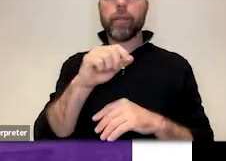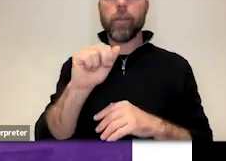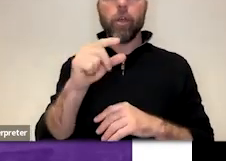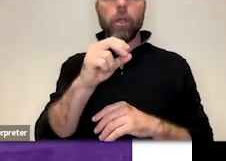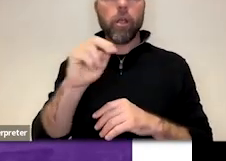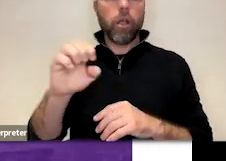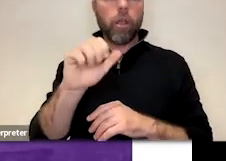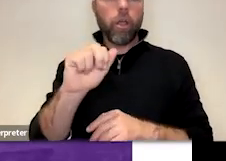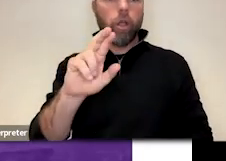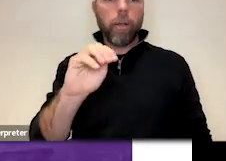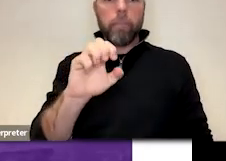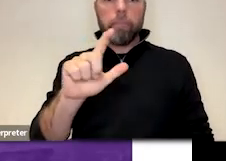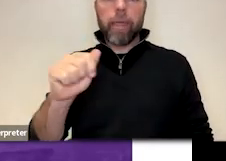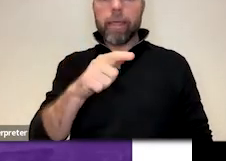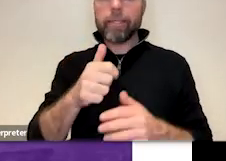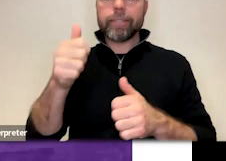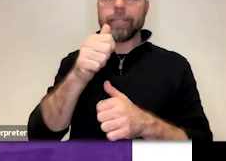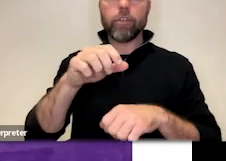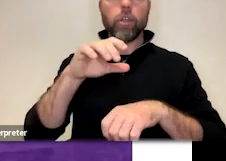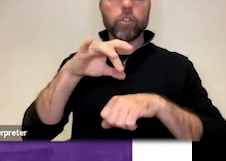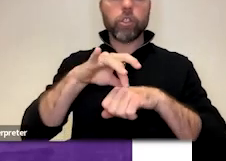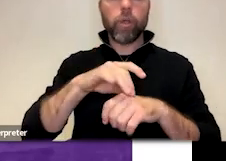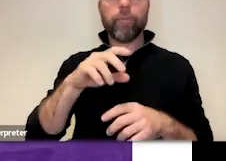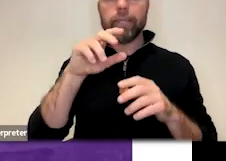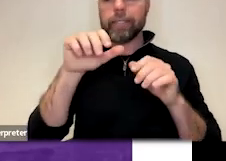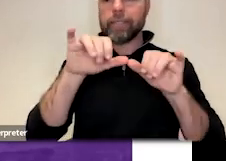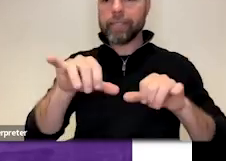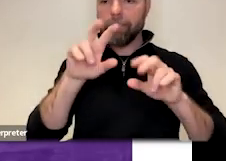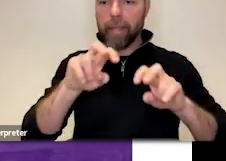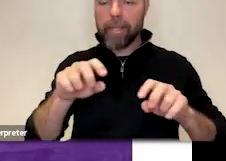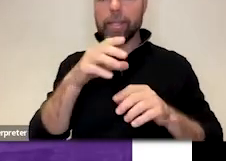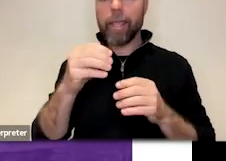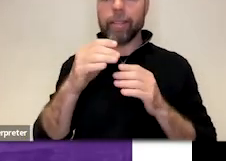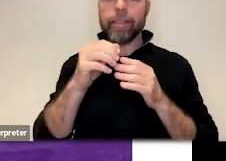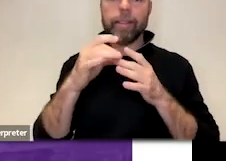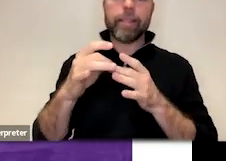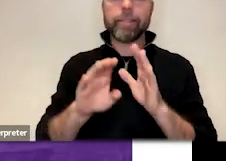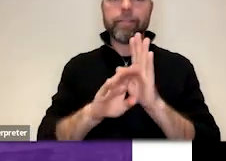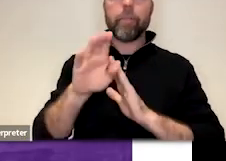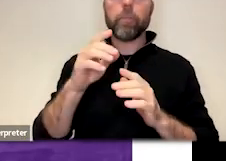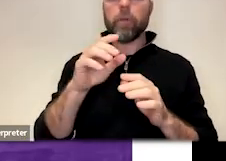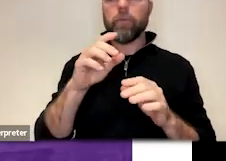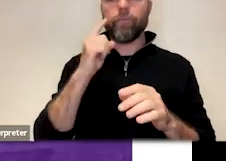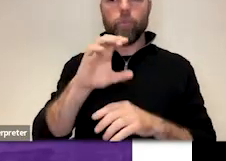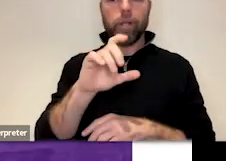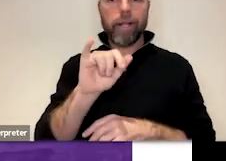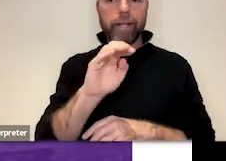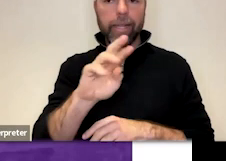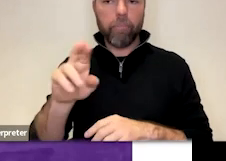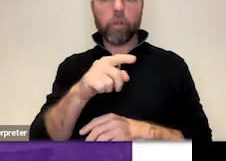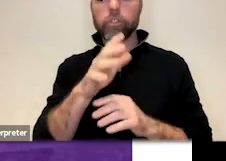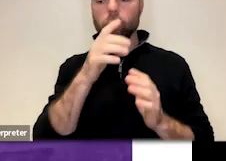Carmella Burdi, who is a Senior Geographic Information Systems Analyst and the lead developer behind ClimR. She'll show us how to navigate ClimR's